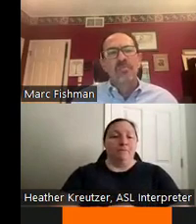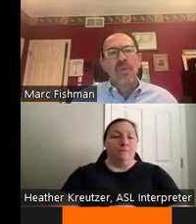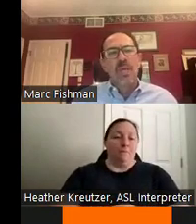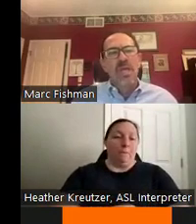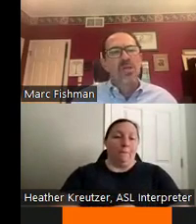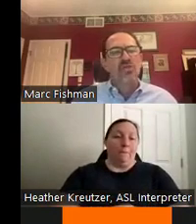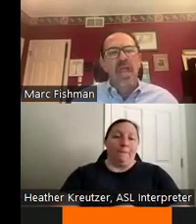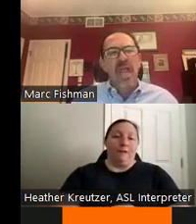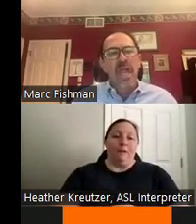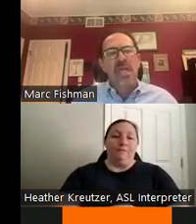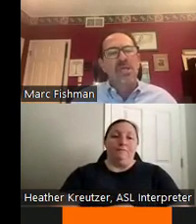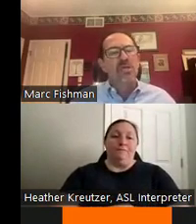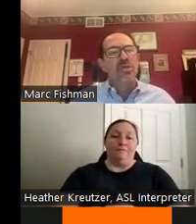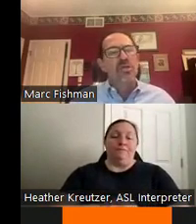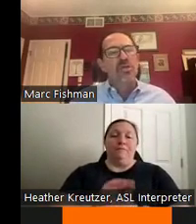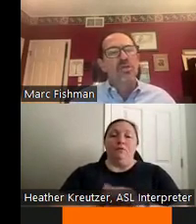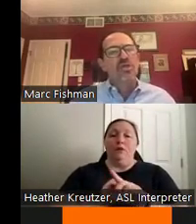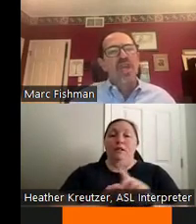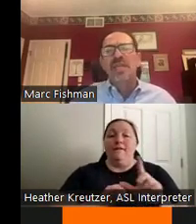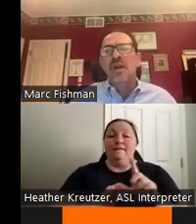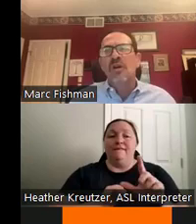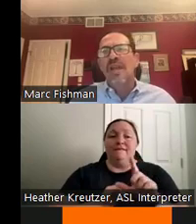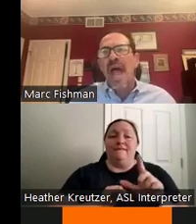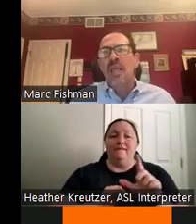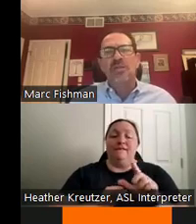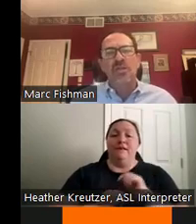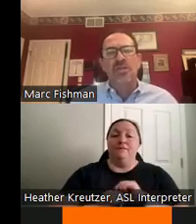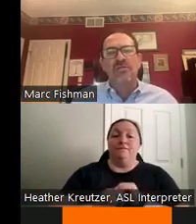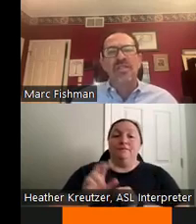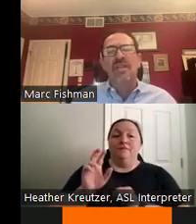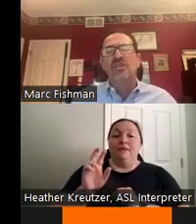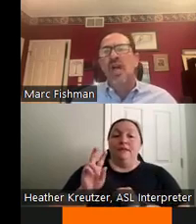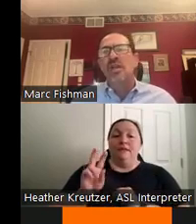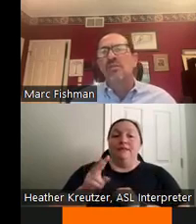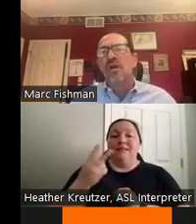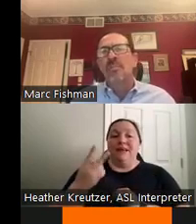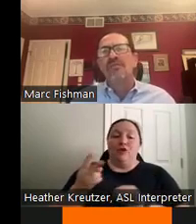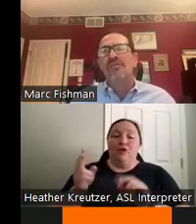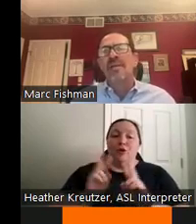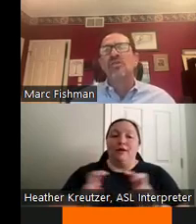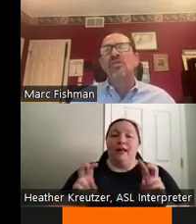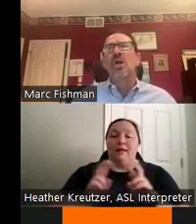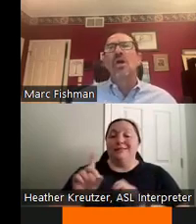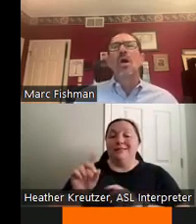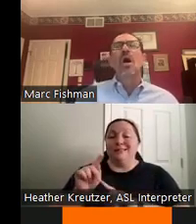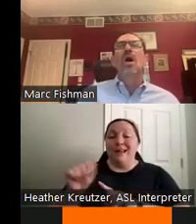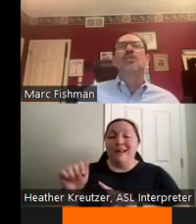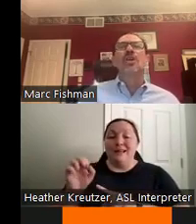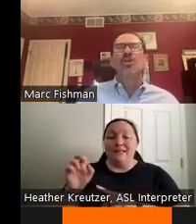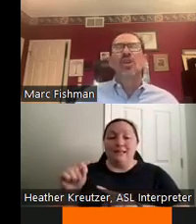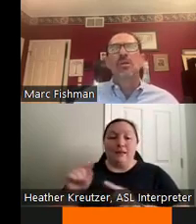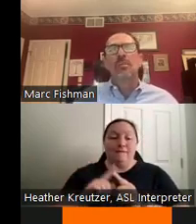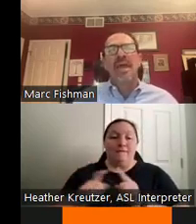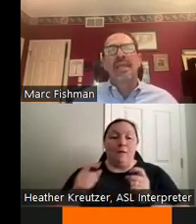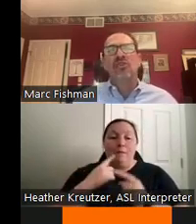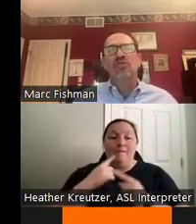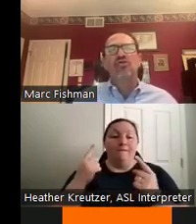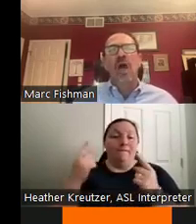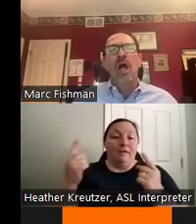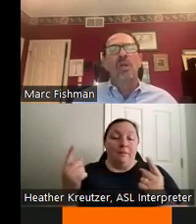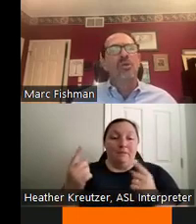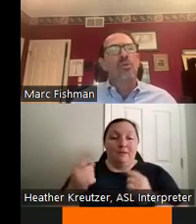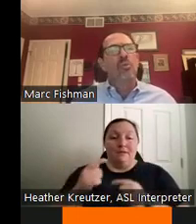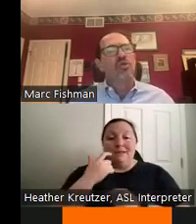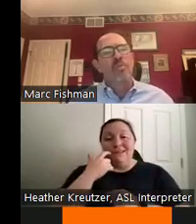left is a secondary analysis of a data set from a famous addiction